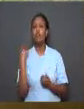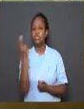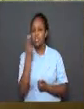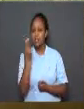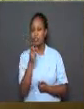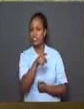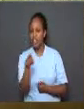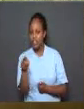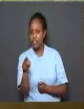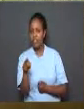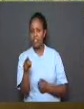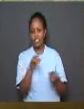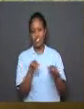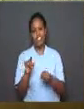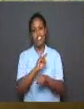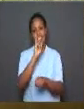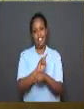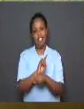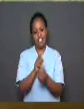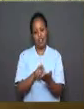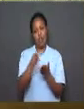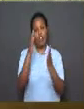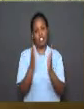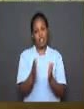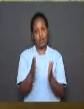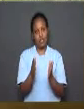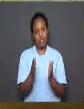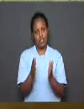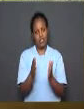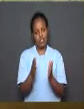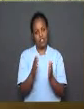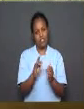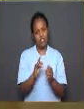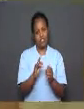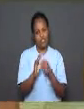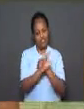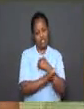benefits that you gain as citizens of a democratic nation?